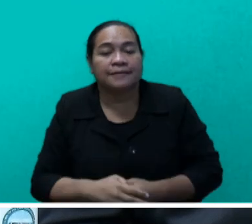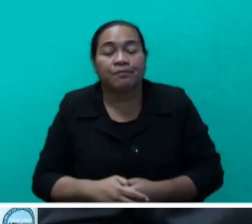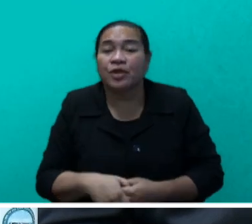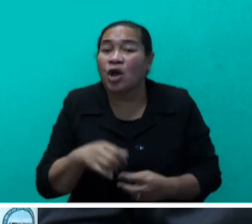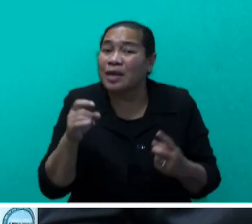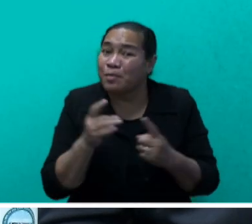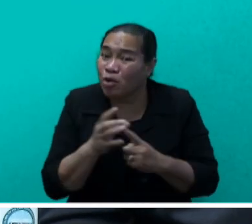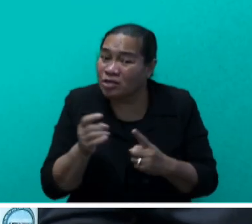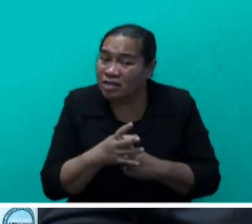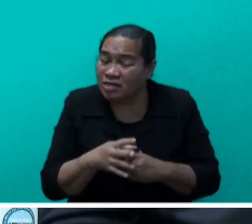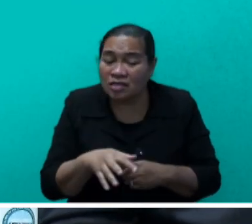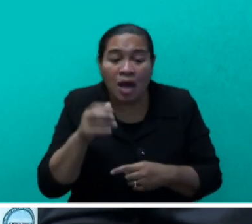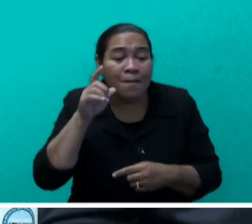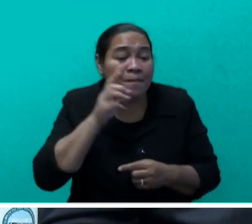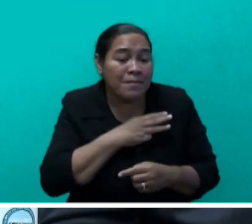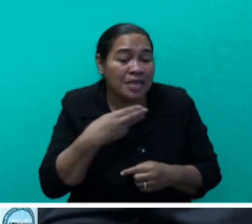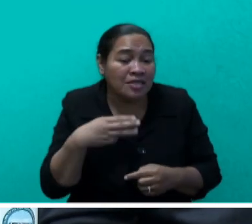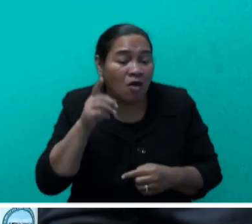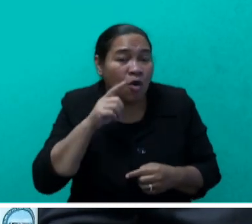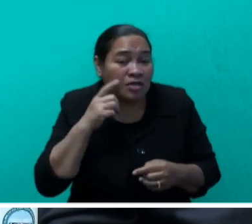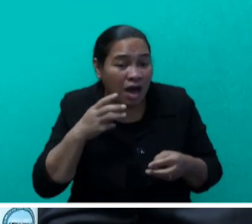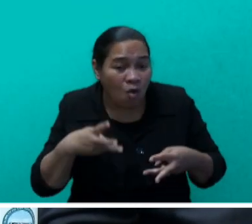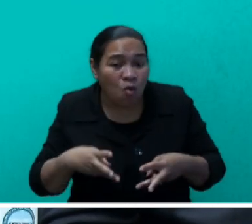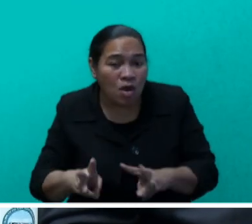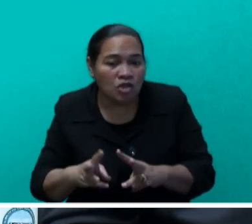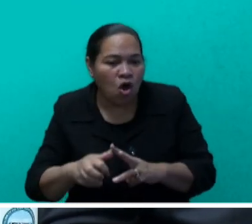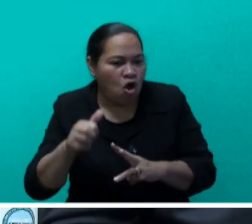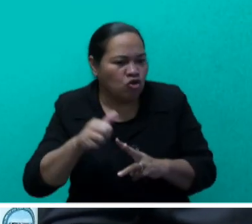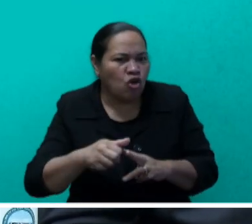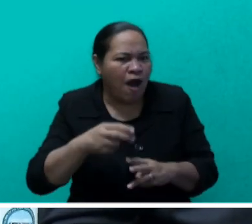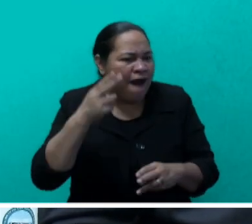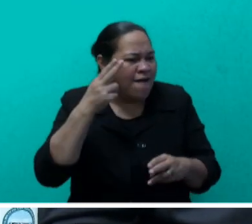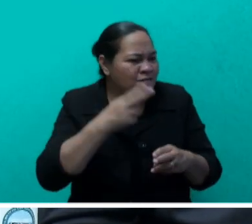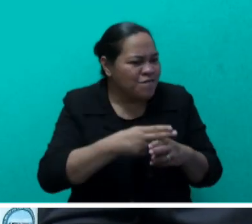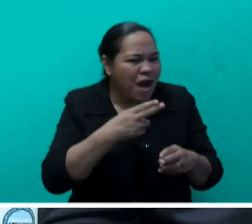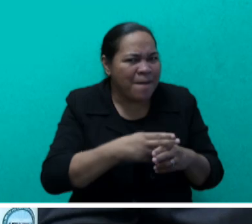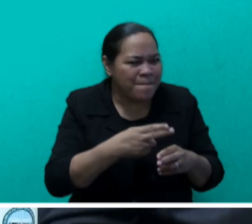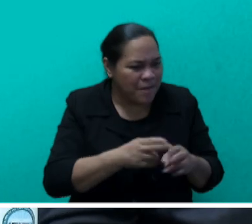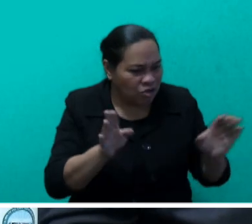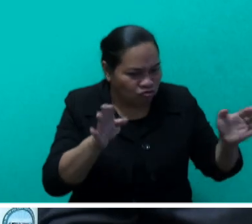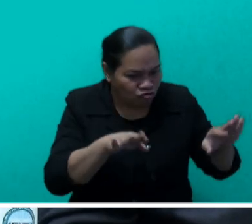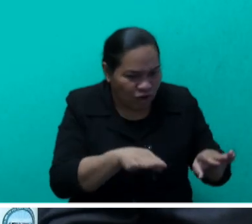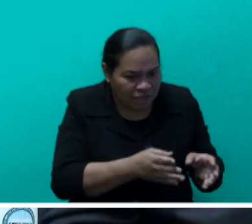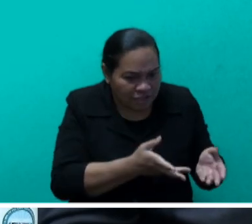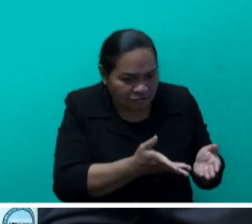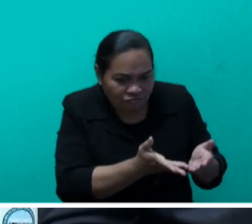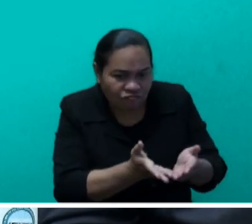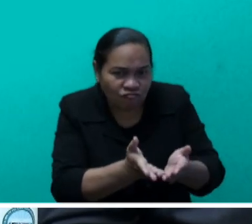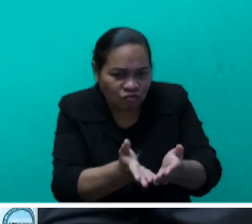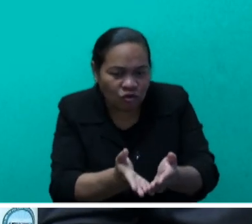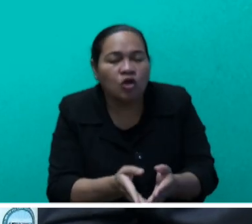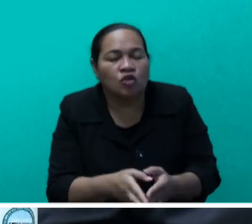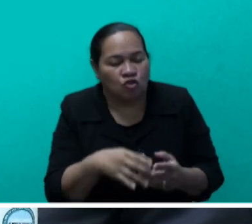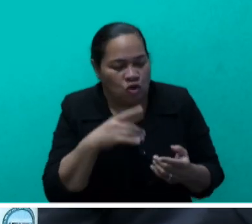of Waterways have started desilting farm drains near Rakiraki, which will reduce the effect of flooding in the